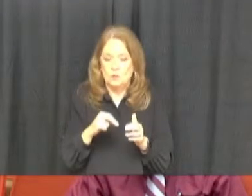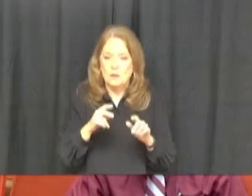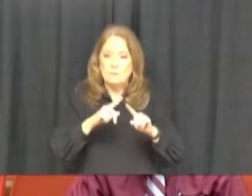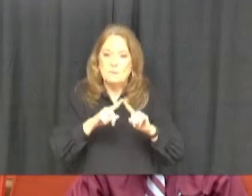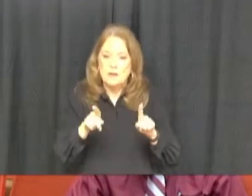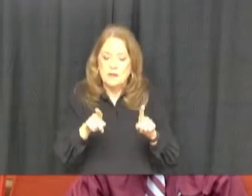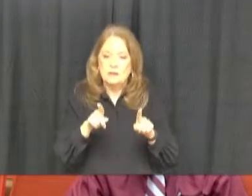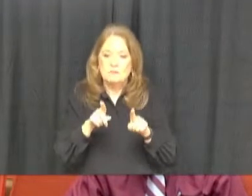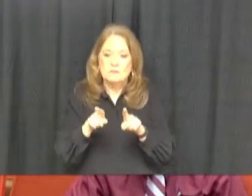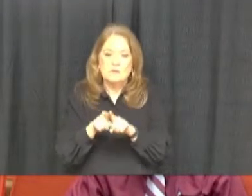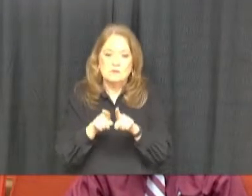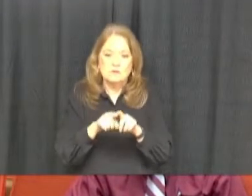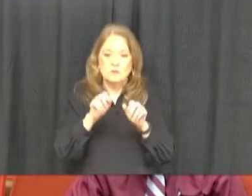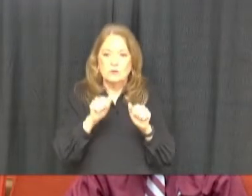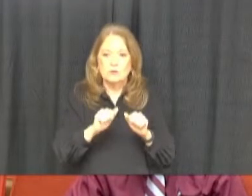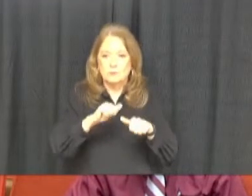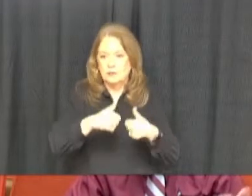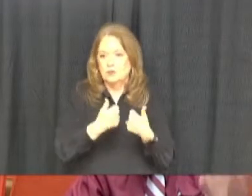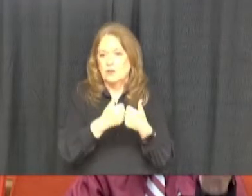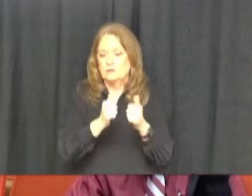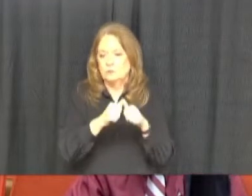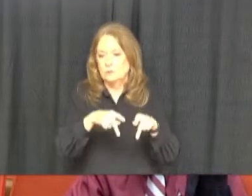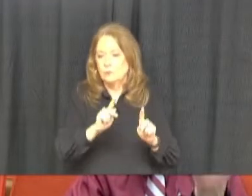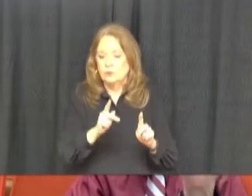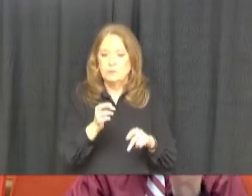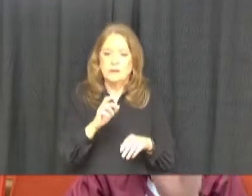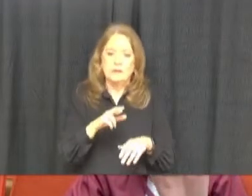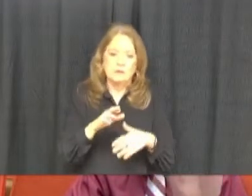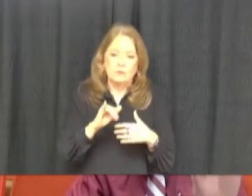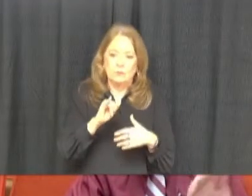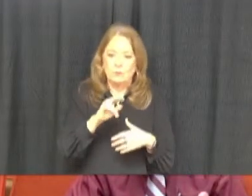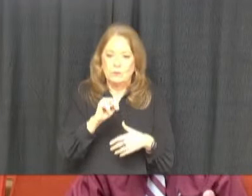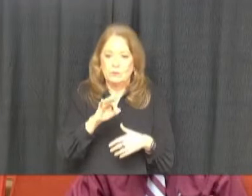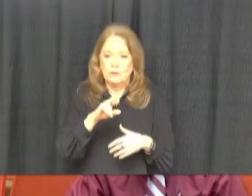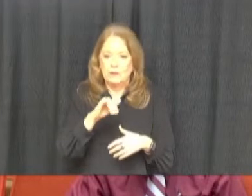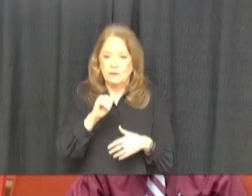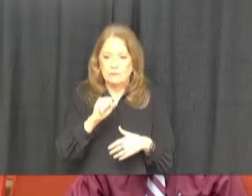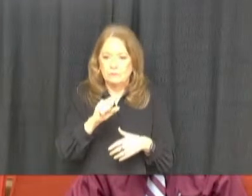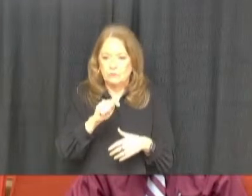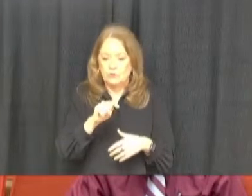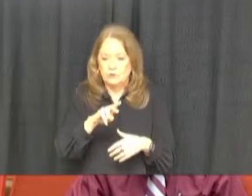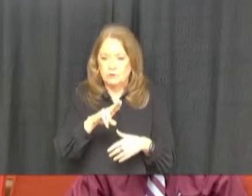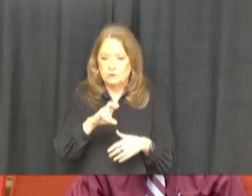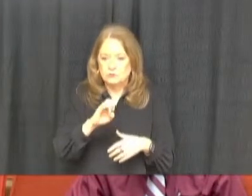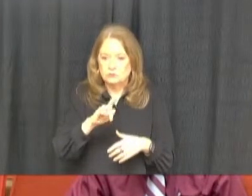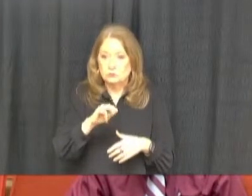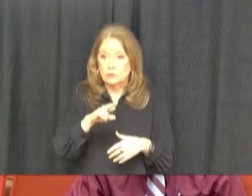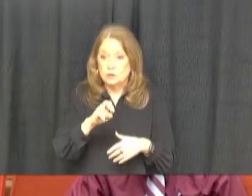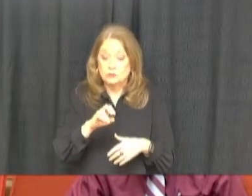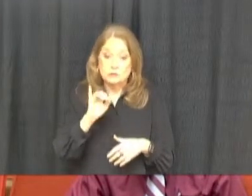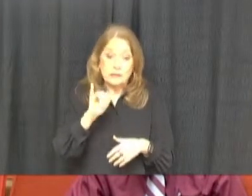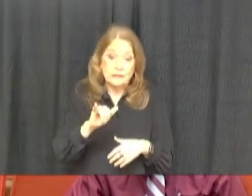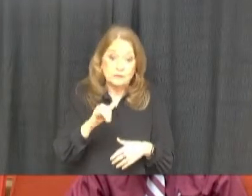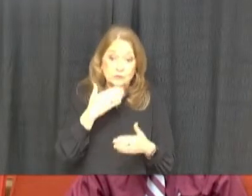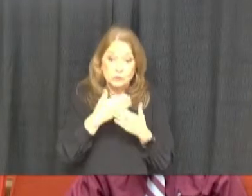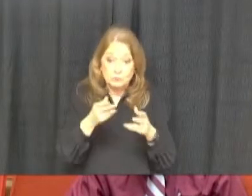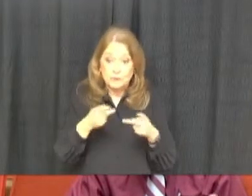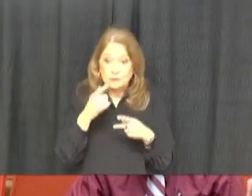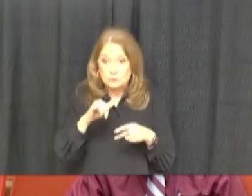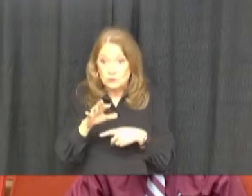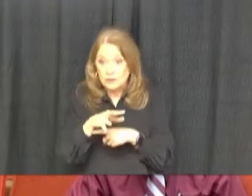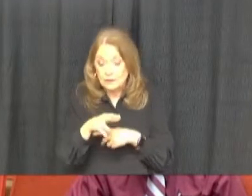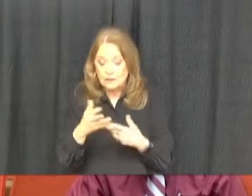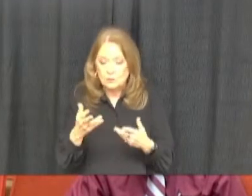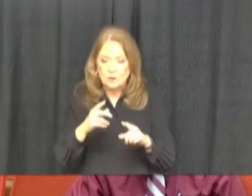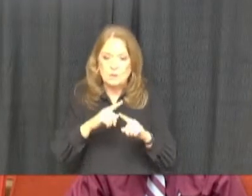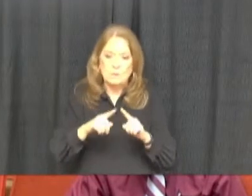But there could be challenges with permitting, or is this a good spot for that? So pretty much everywhere where